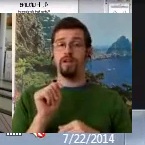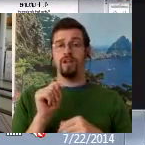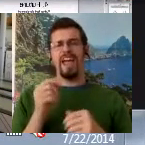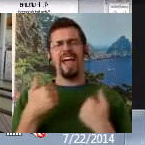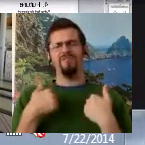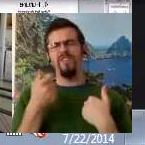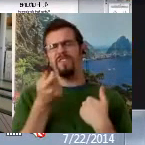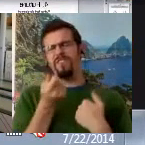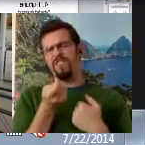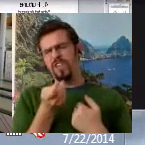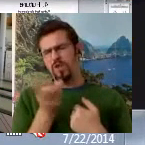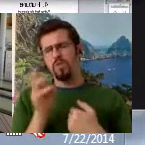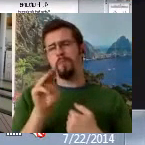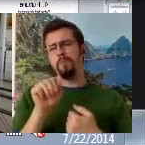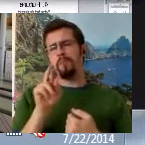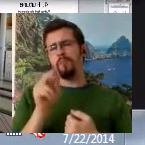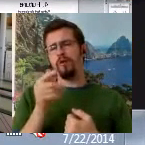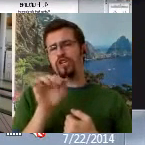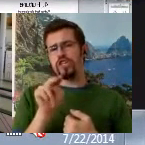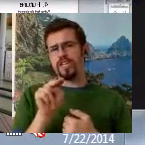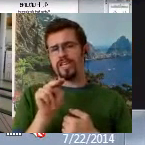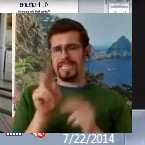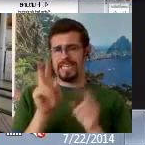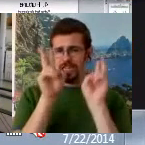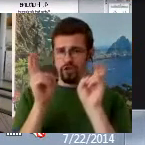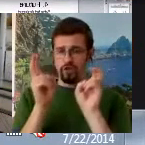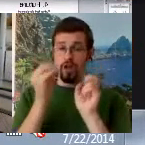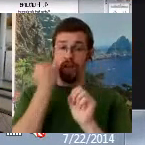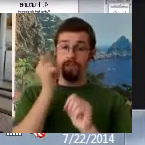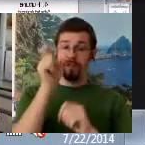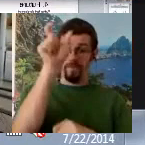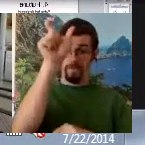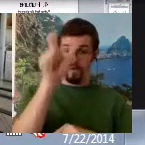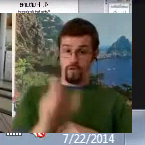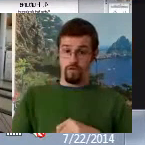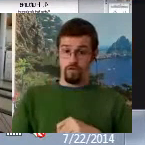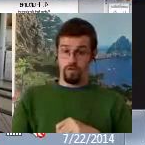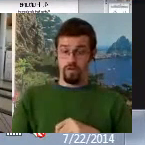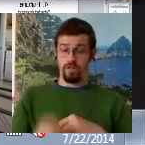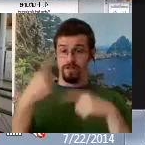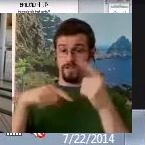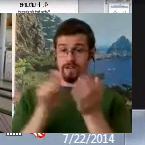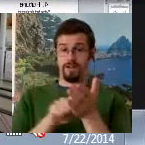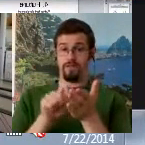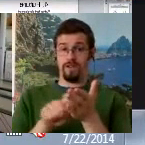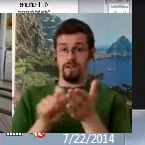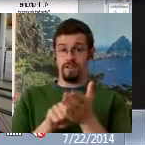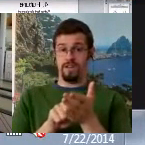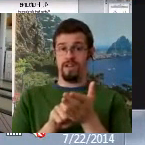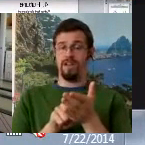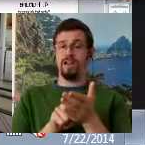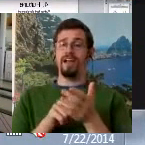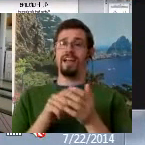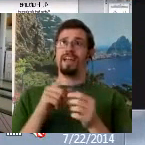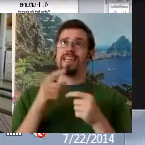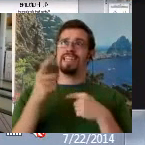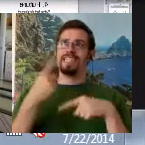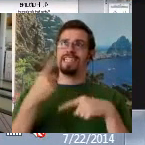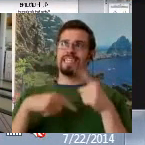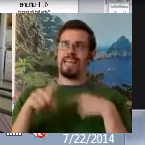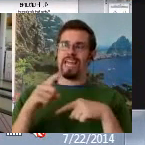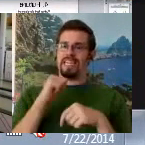issues because since we're writing vertical with SignWriting, and since each sign does not have a definite